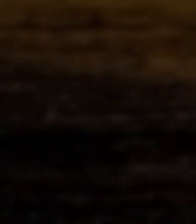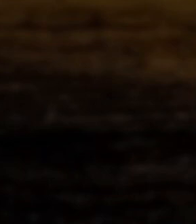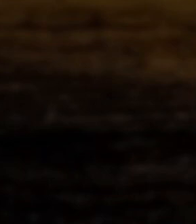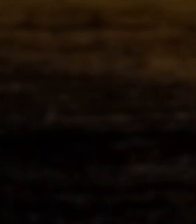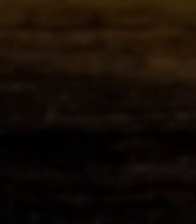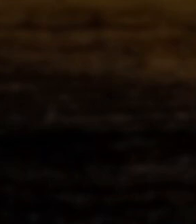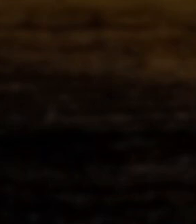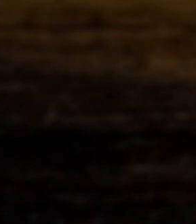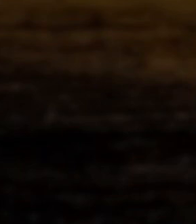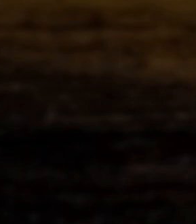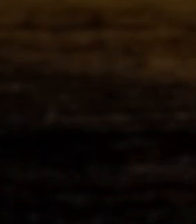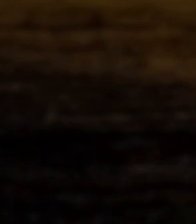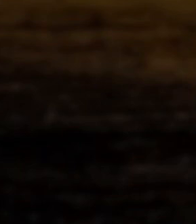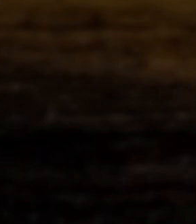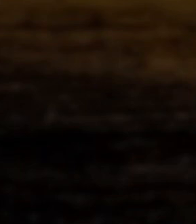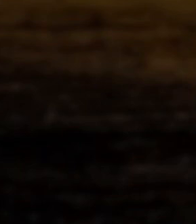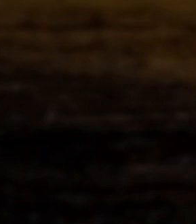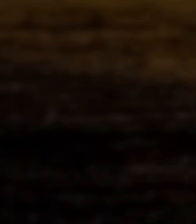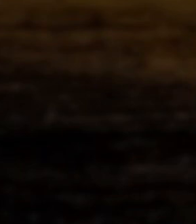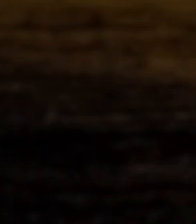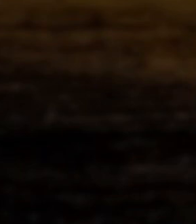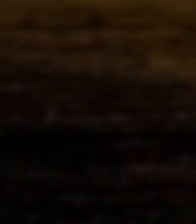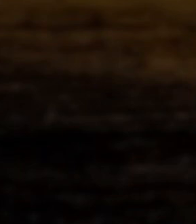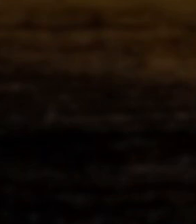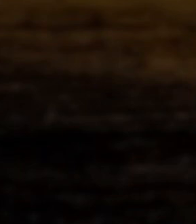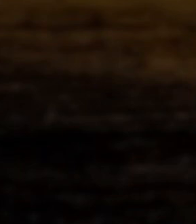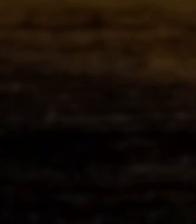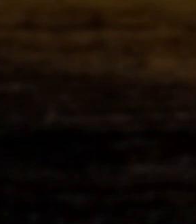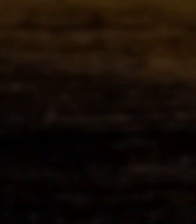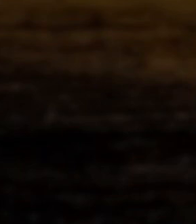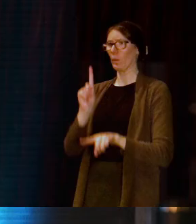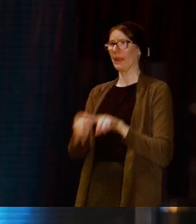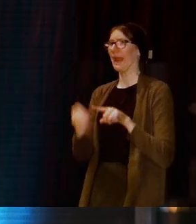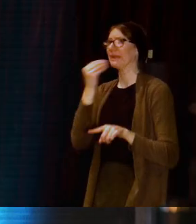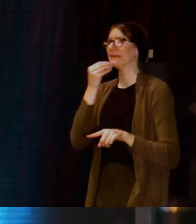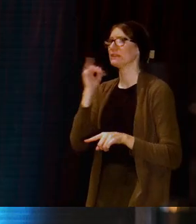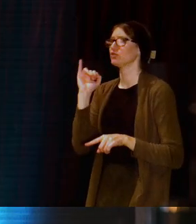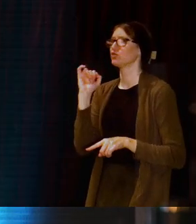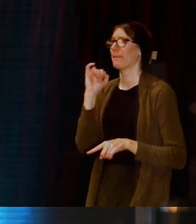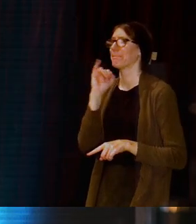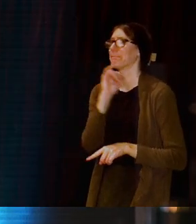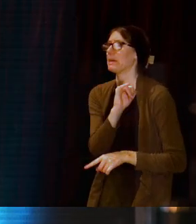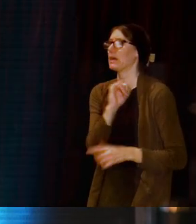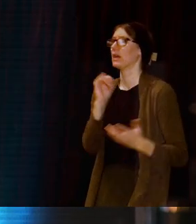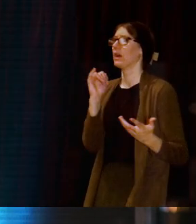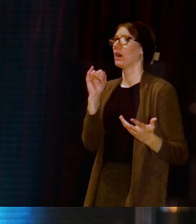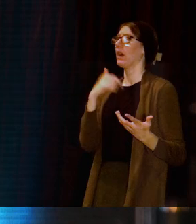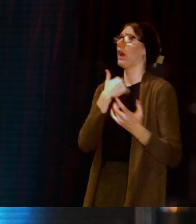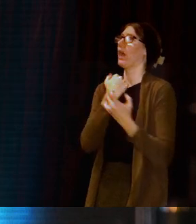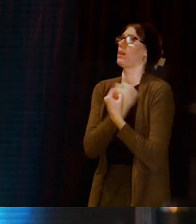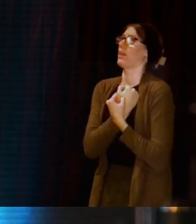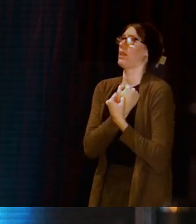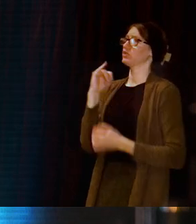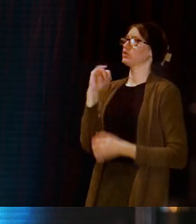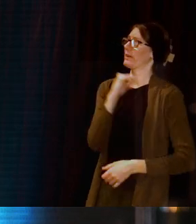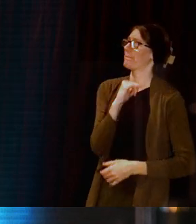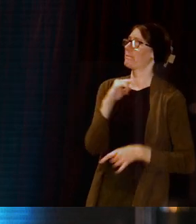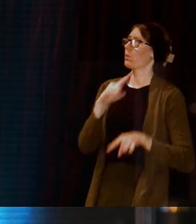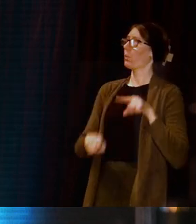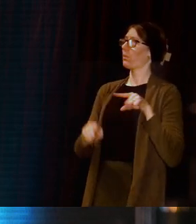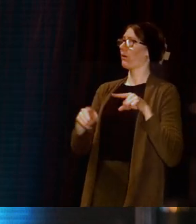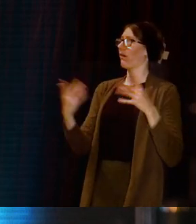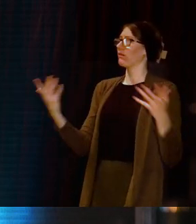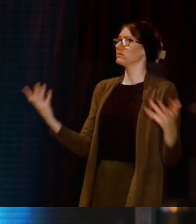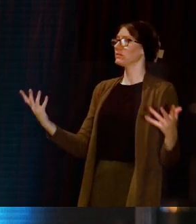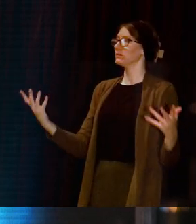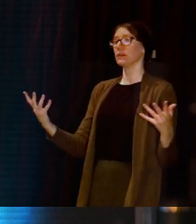through in a year, you come to the book of Leviticus, and you find out you can't eat shrimp. Oh, I love shrimp. Why can't I do that? Well, you keep reading, you get all the way down to